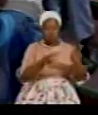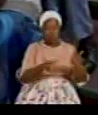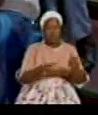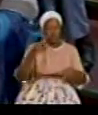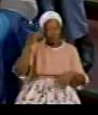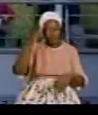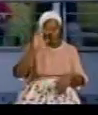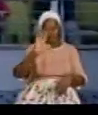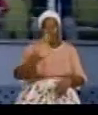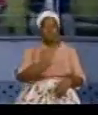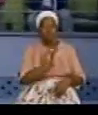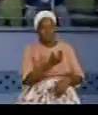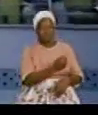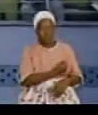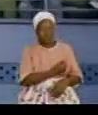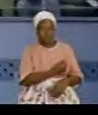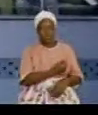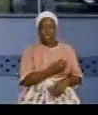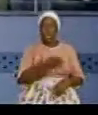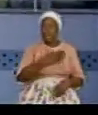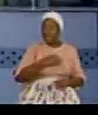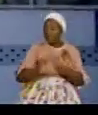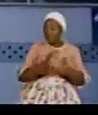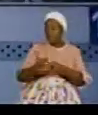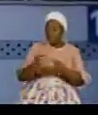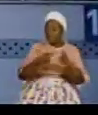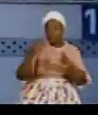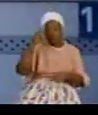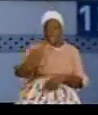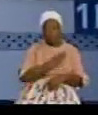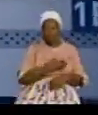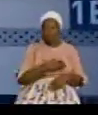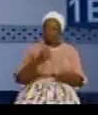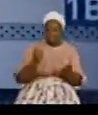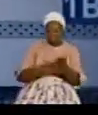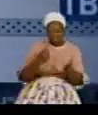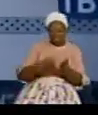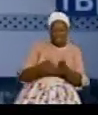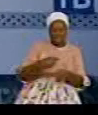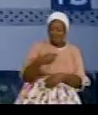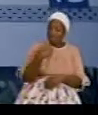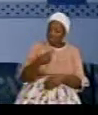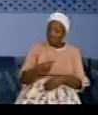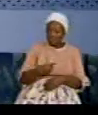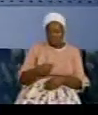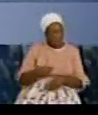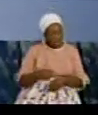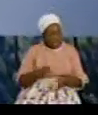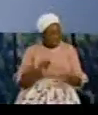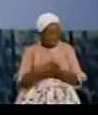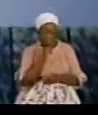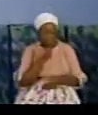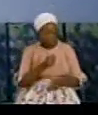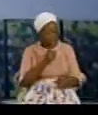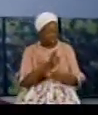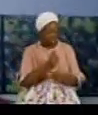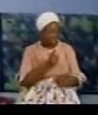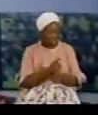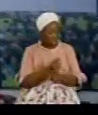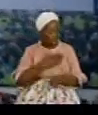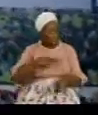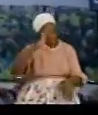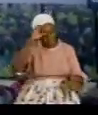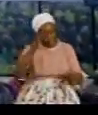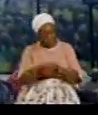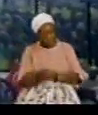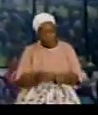souls. And if they're watching for your souls, there are times you'll say, that's not right. Repent of that. That way is not